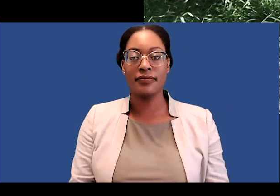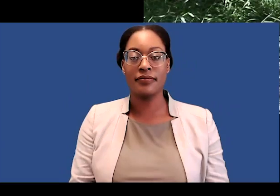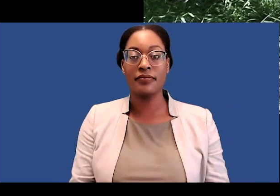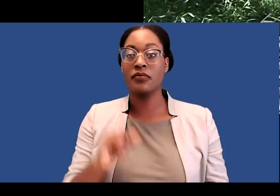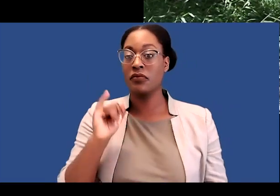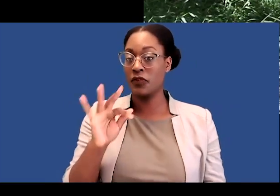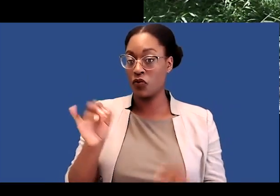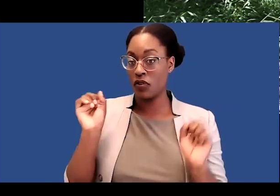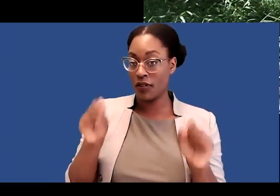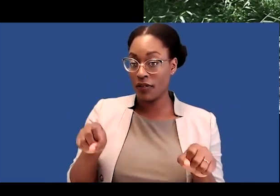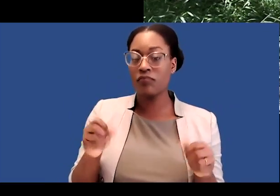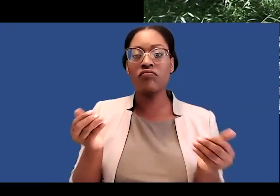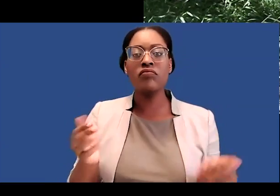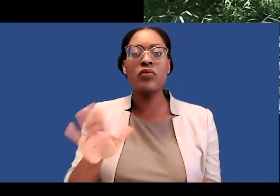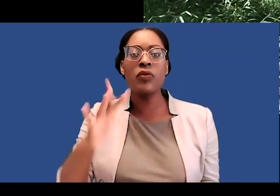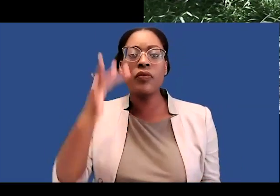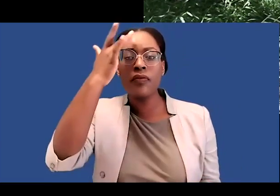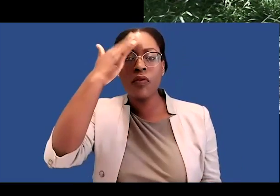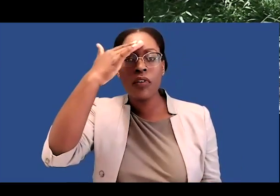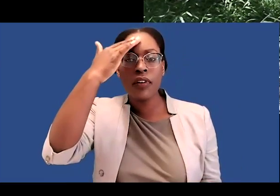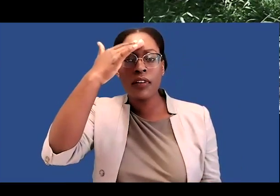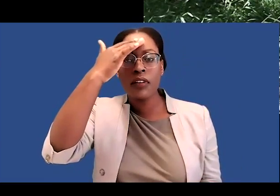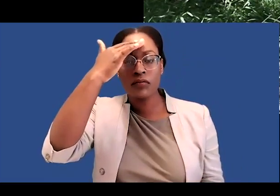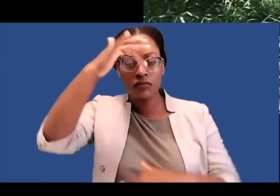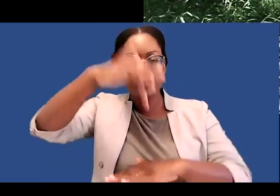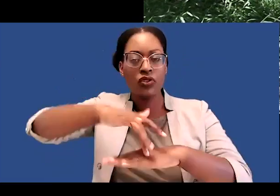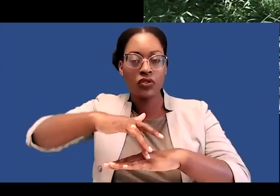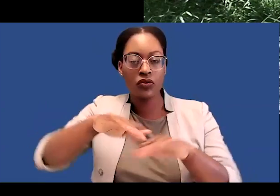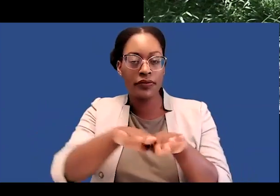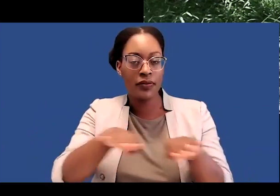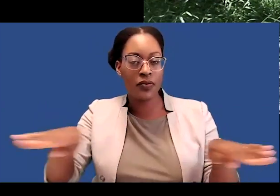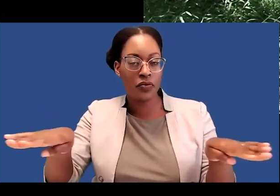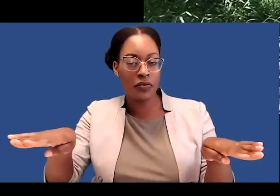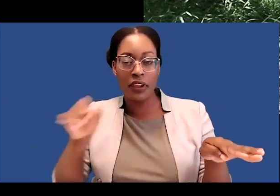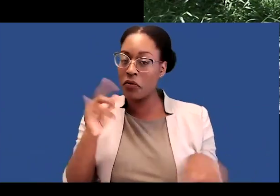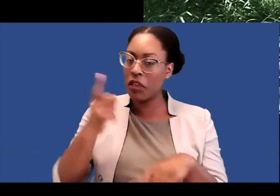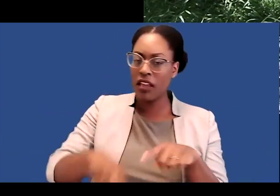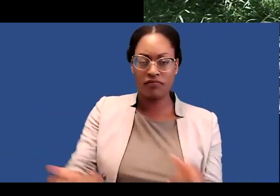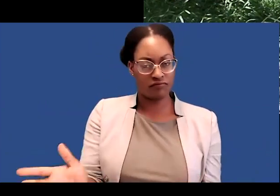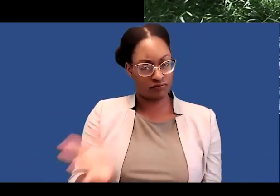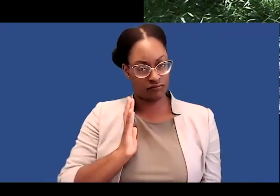If you can, lower the forehead onto the floor, go ahead.